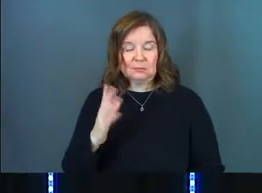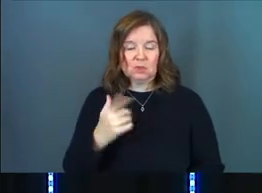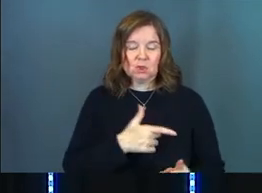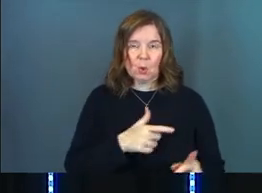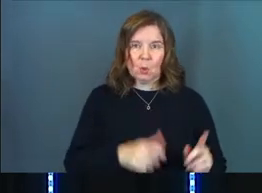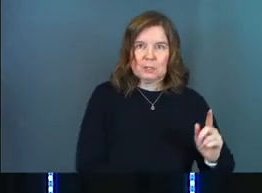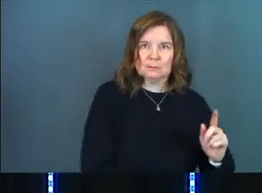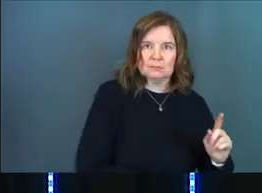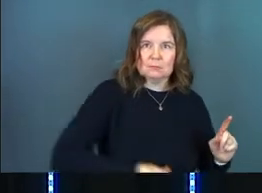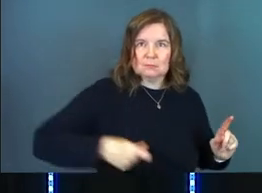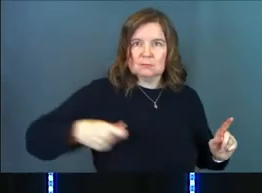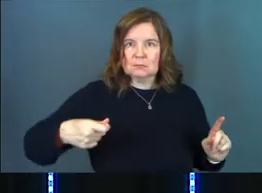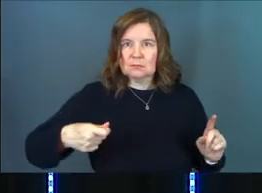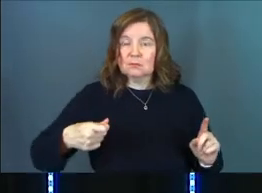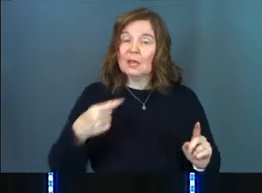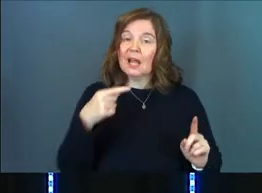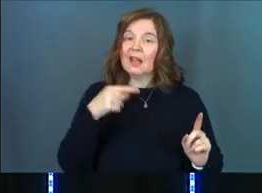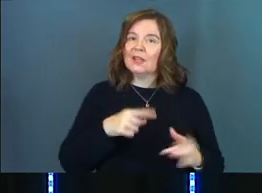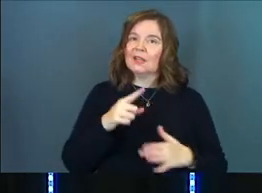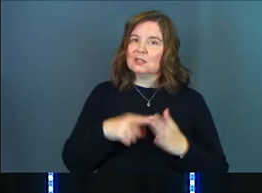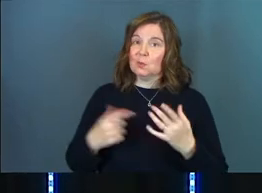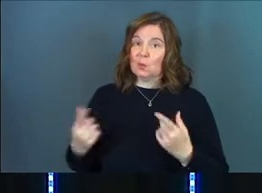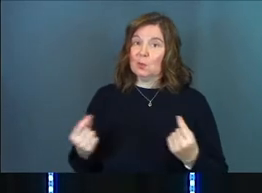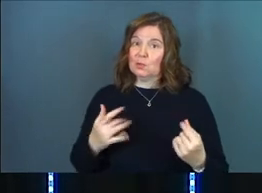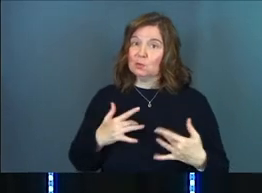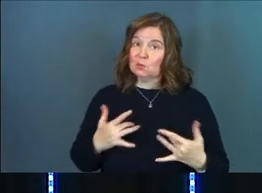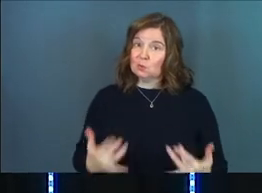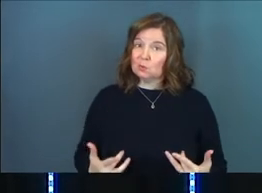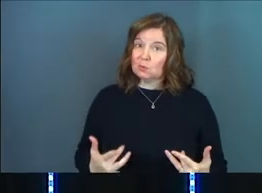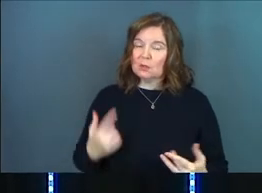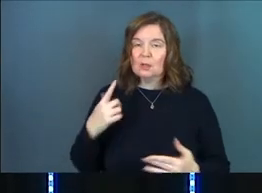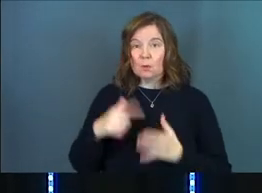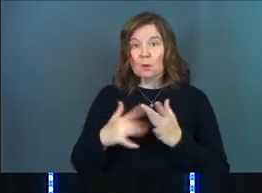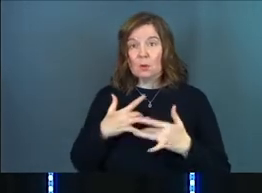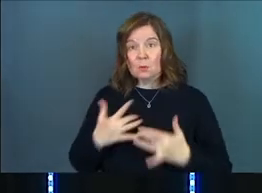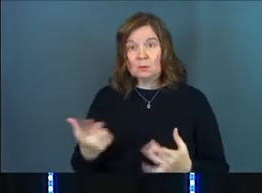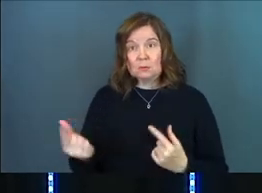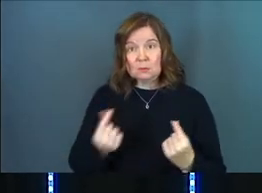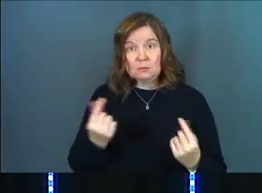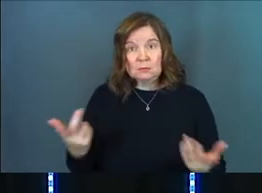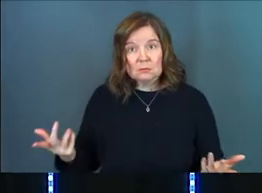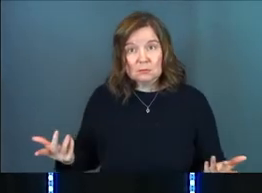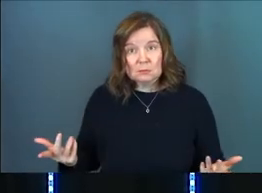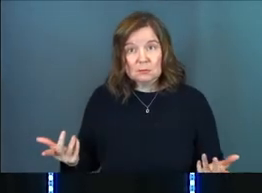And so he picks up a sword. And this is what we do. This is what we do.